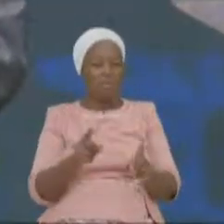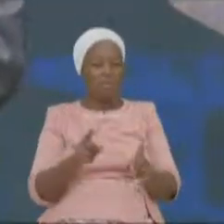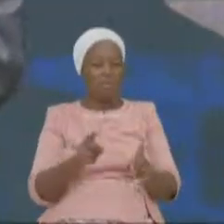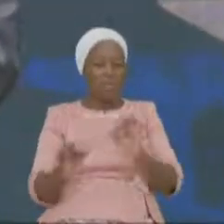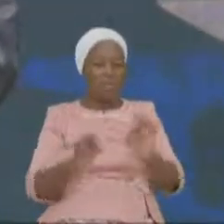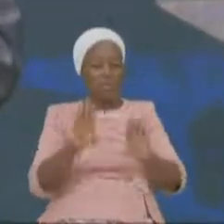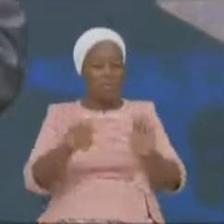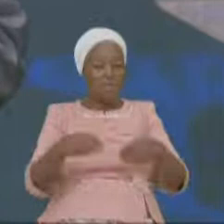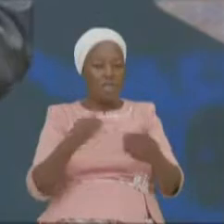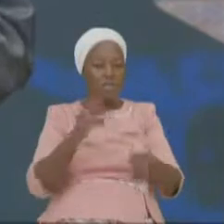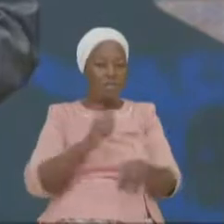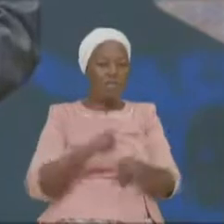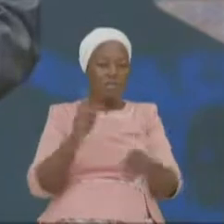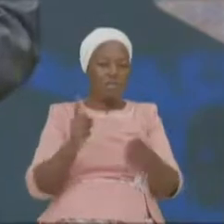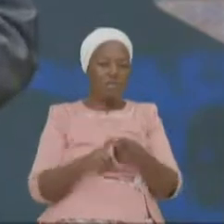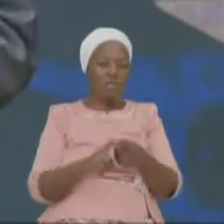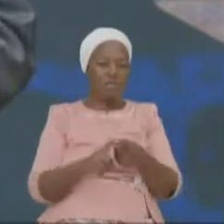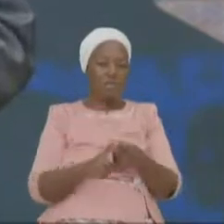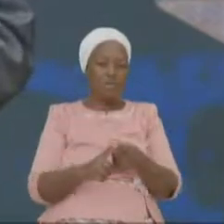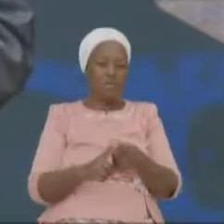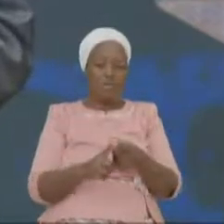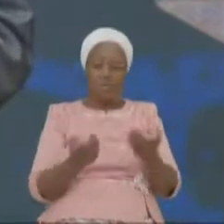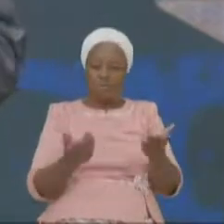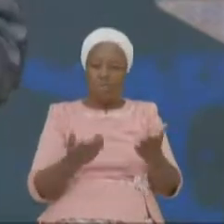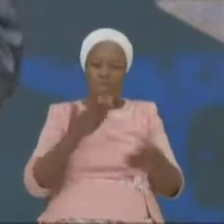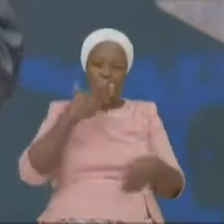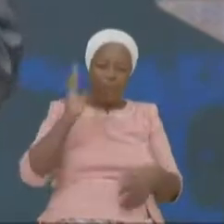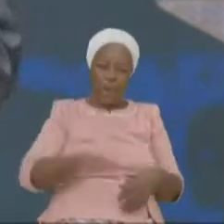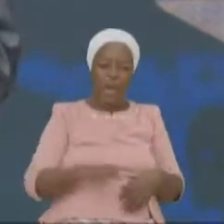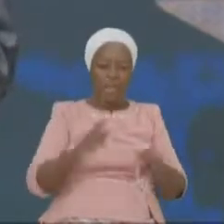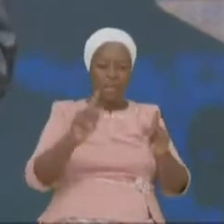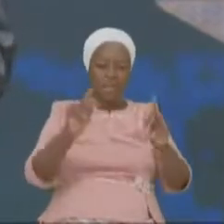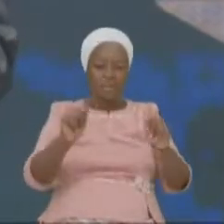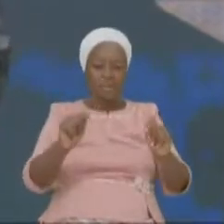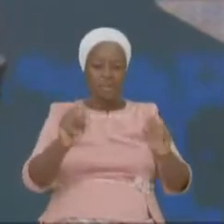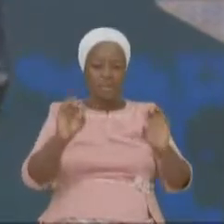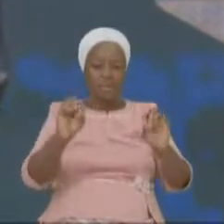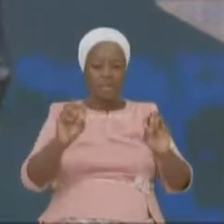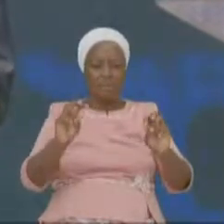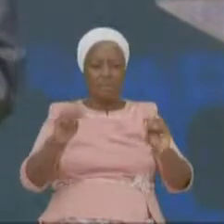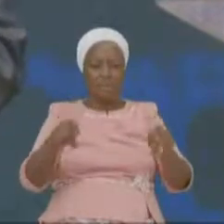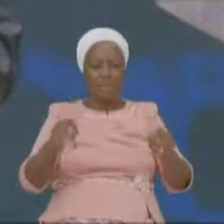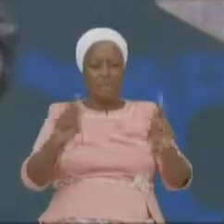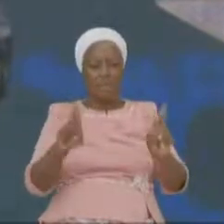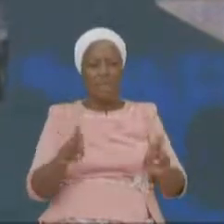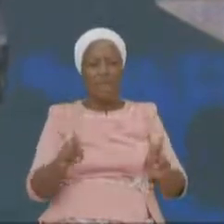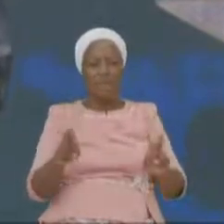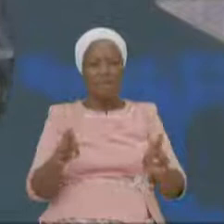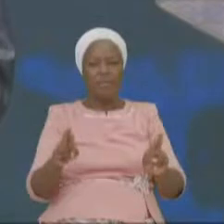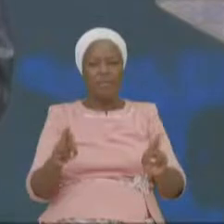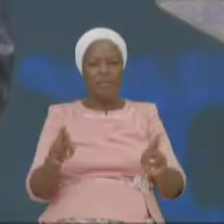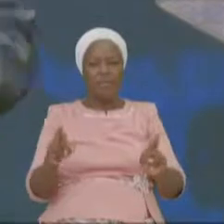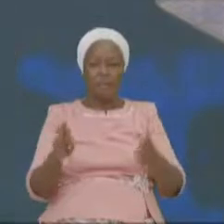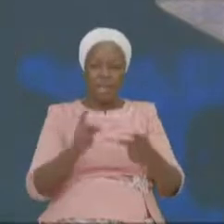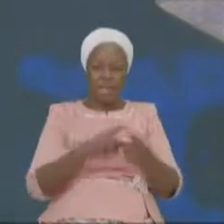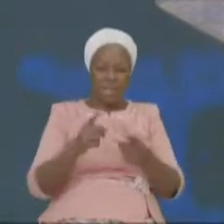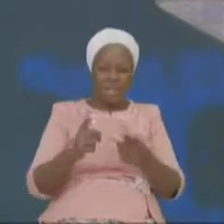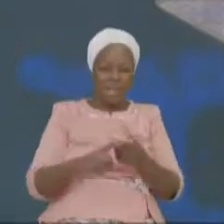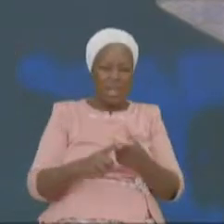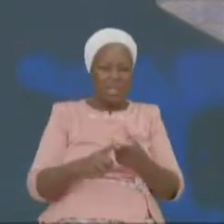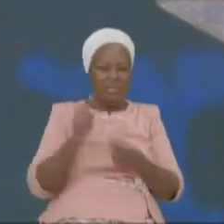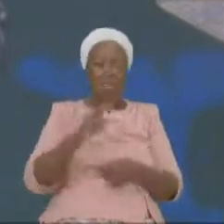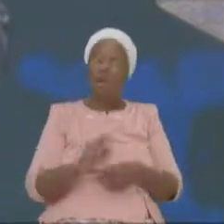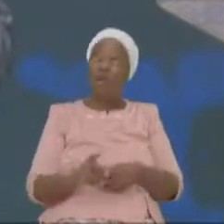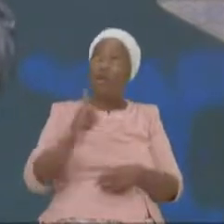give time to short temper, no long suffering, you are up, you come down. You give